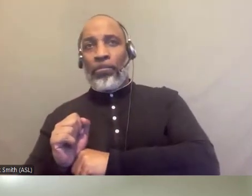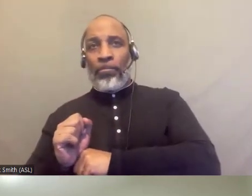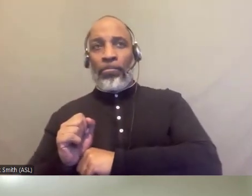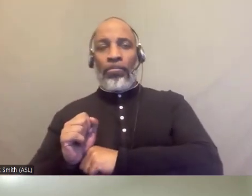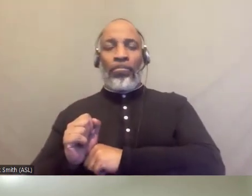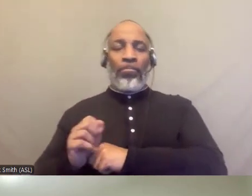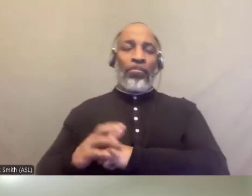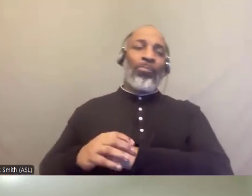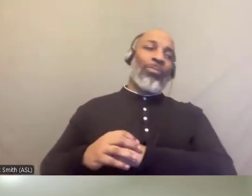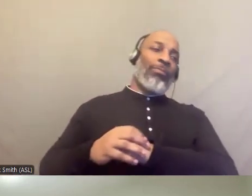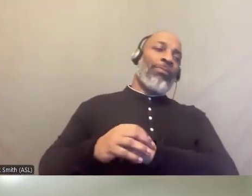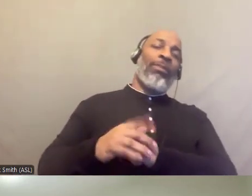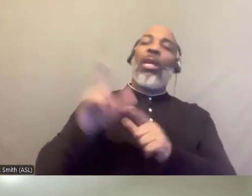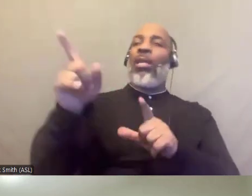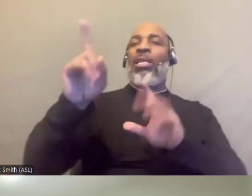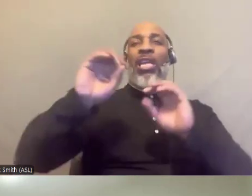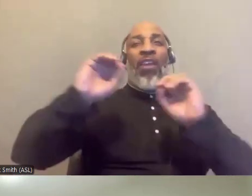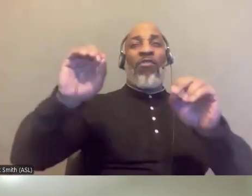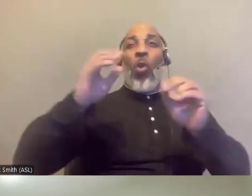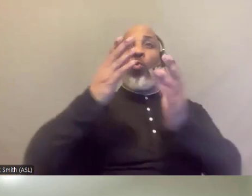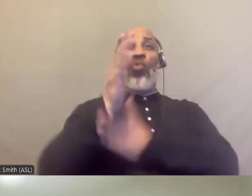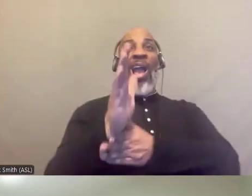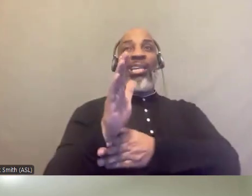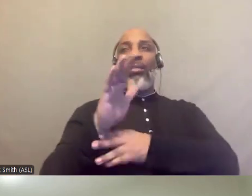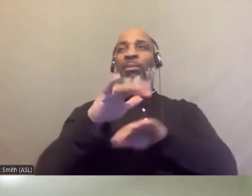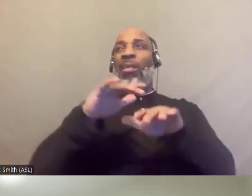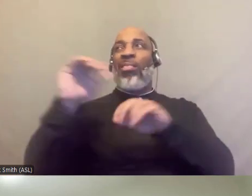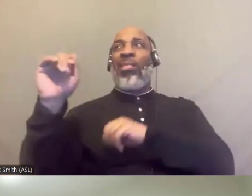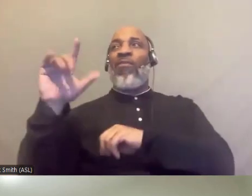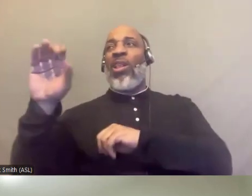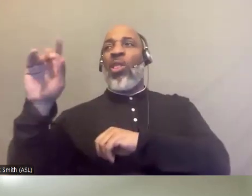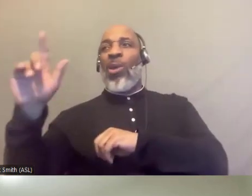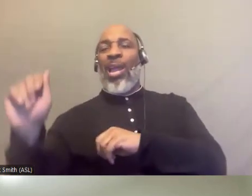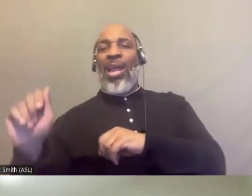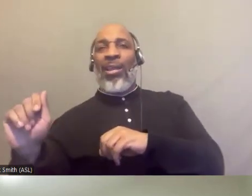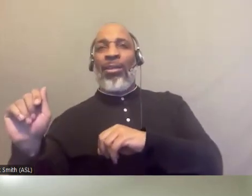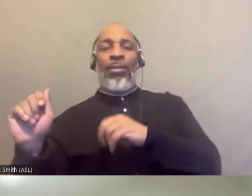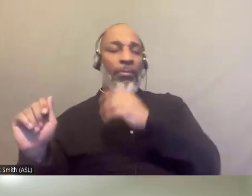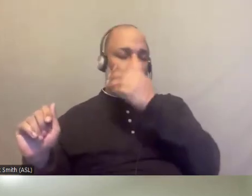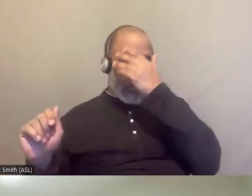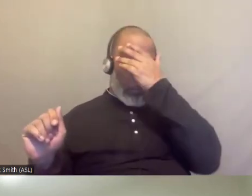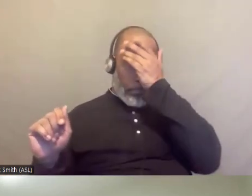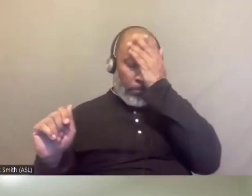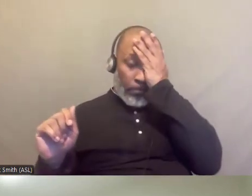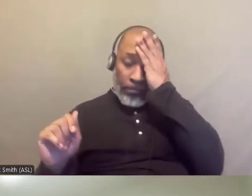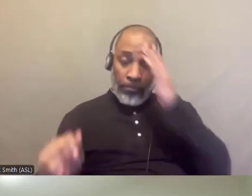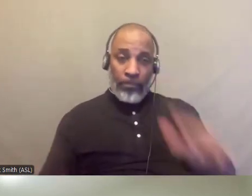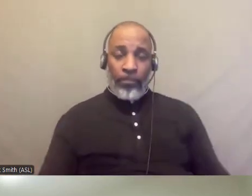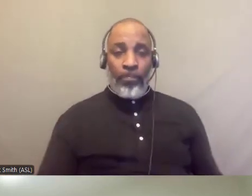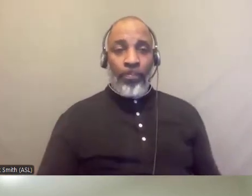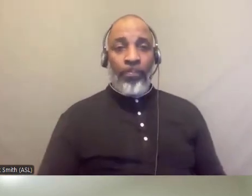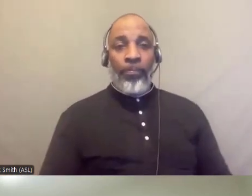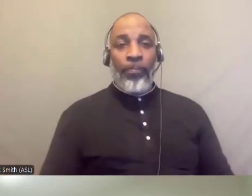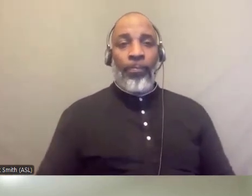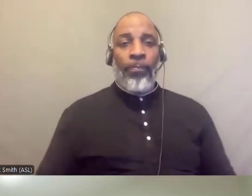any right to take leave under this federal law, the FMLA, or state law.